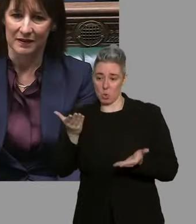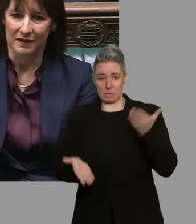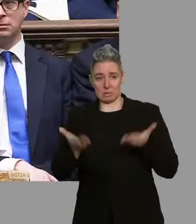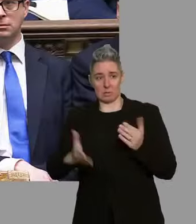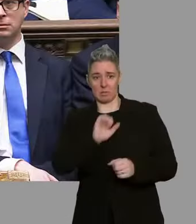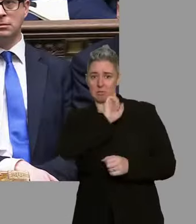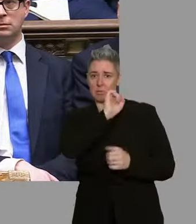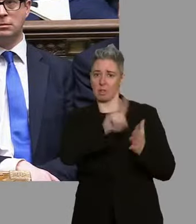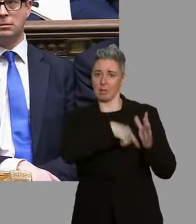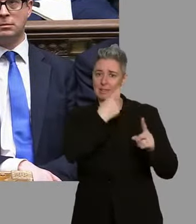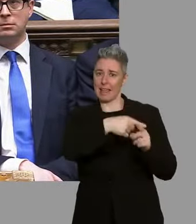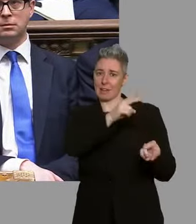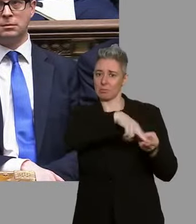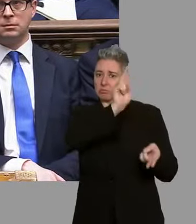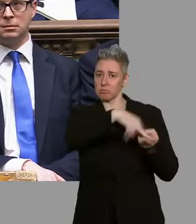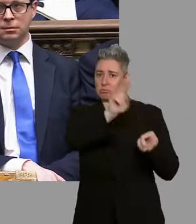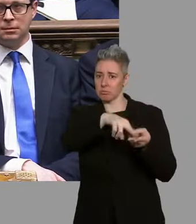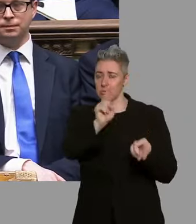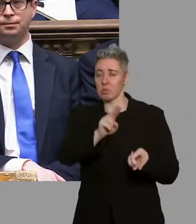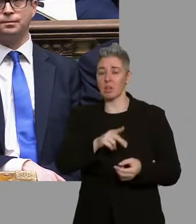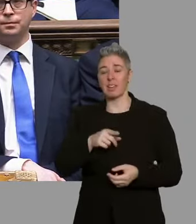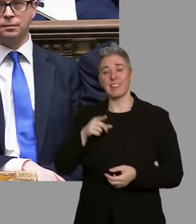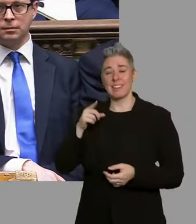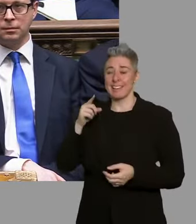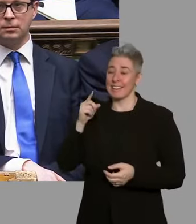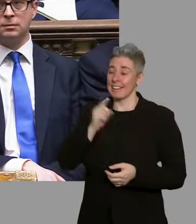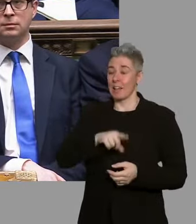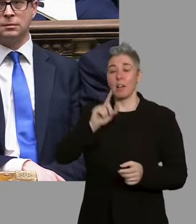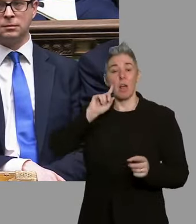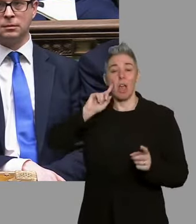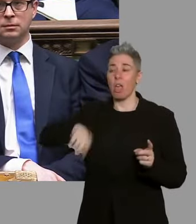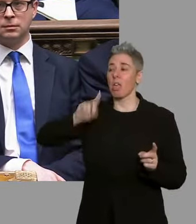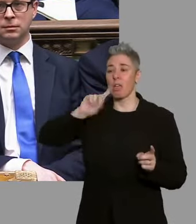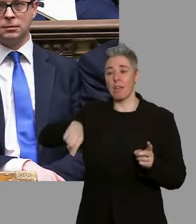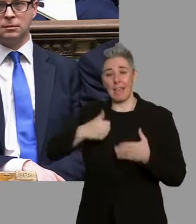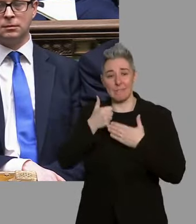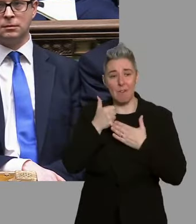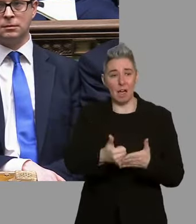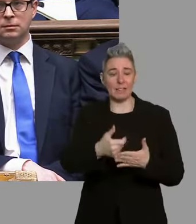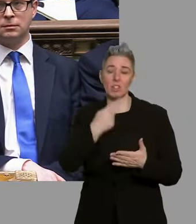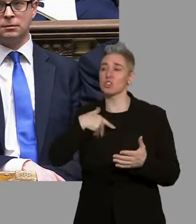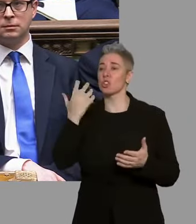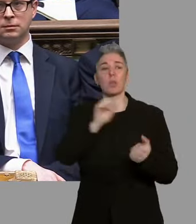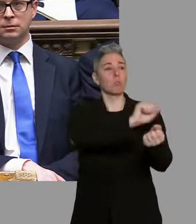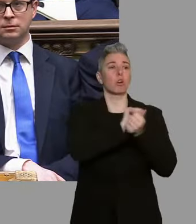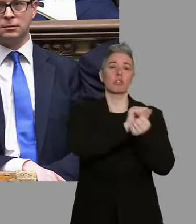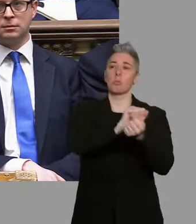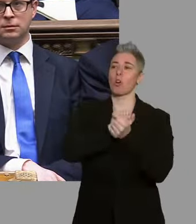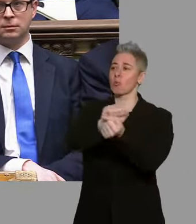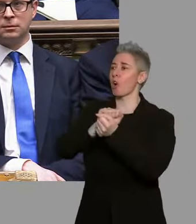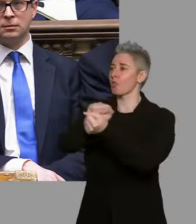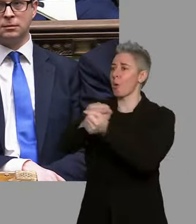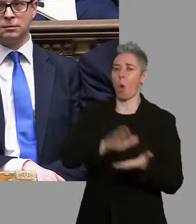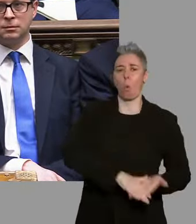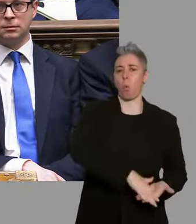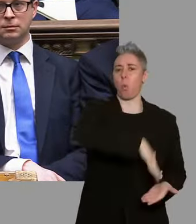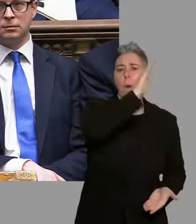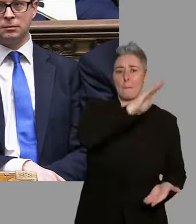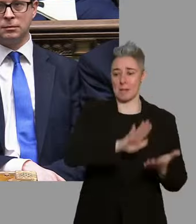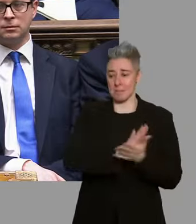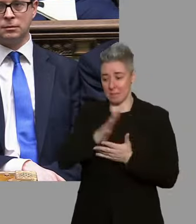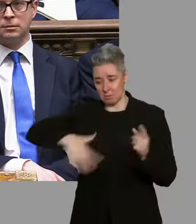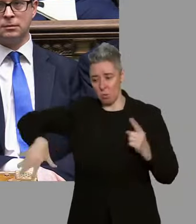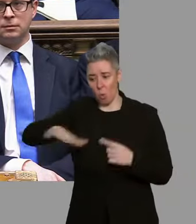spree, leaving all of us more vulnerable. Now we have businesses saying they will raise prices to cover his